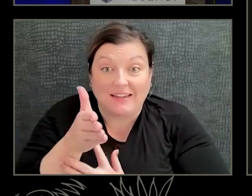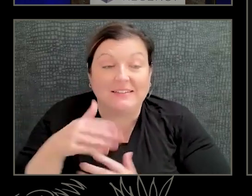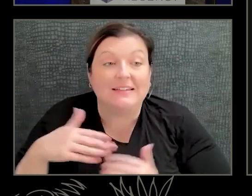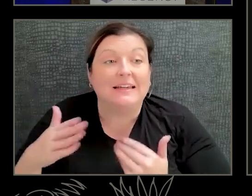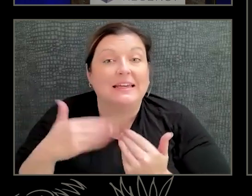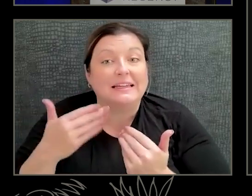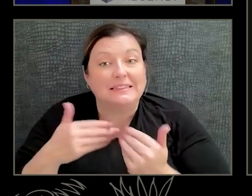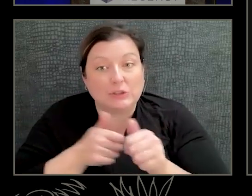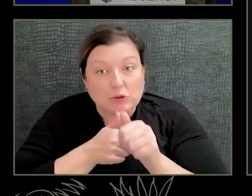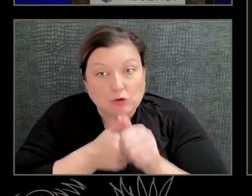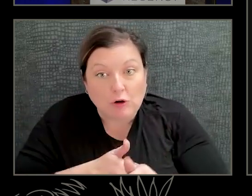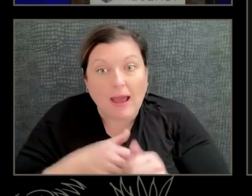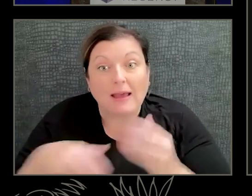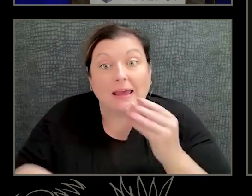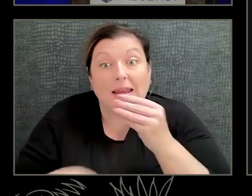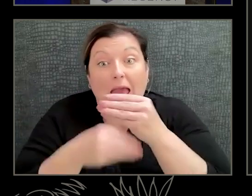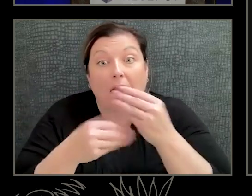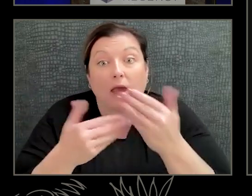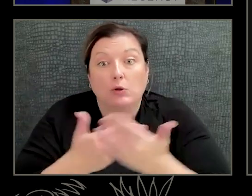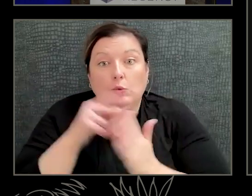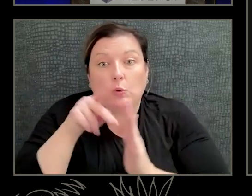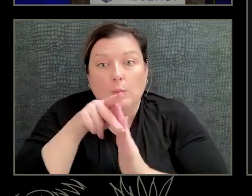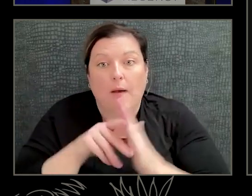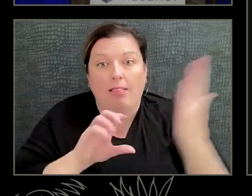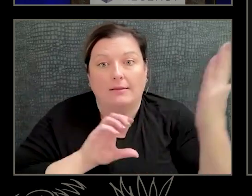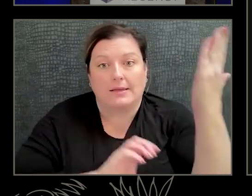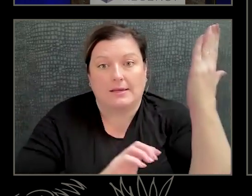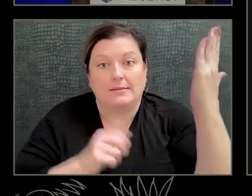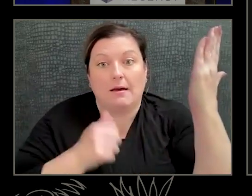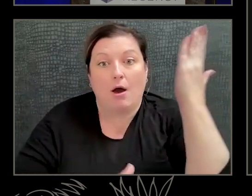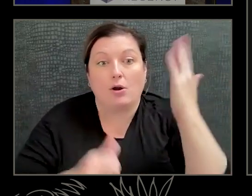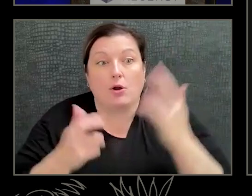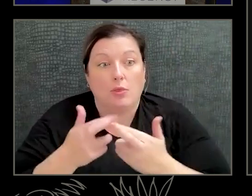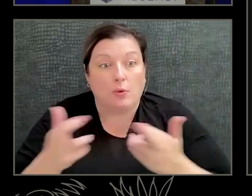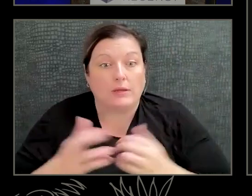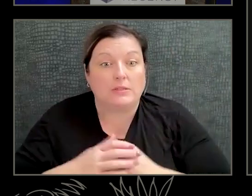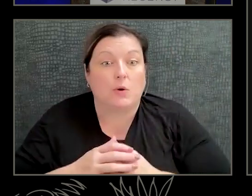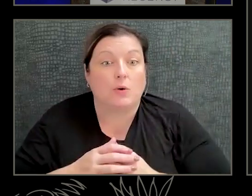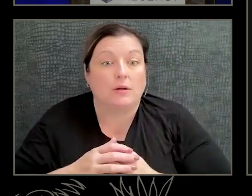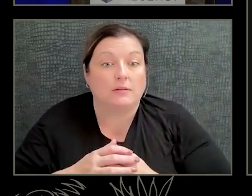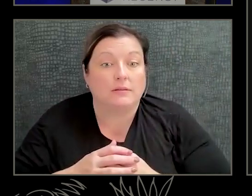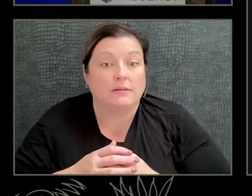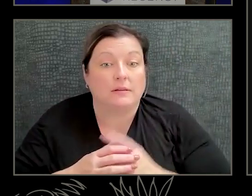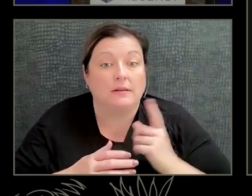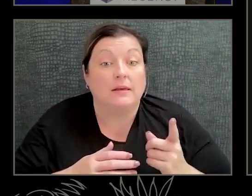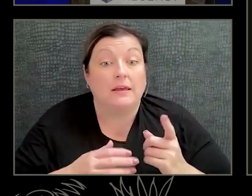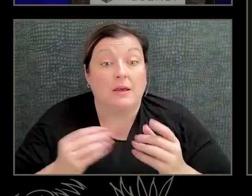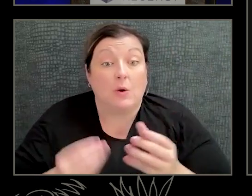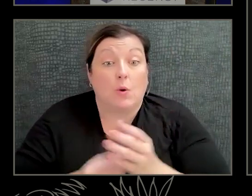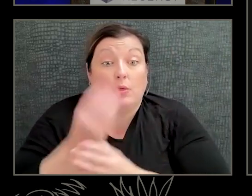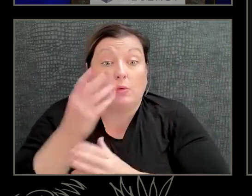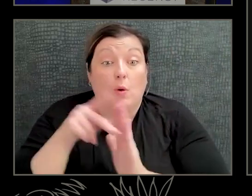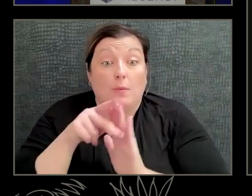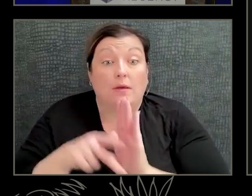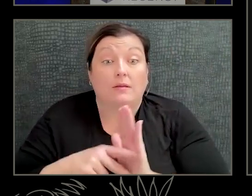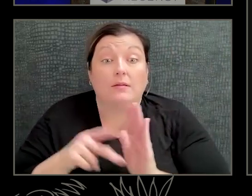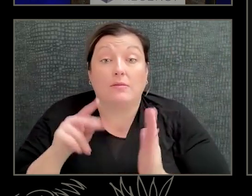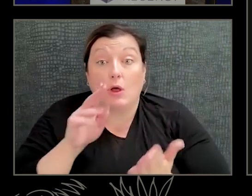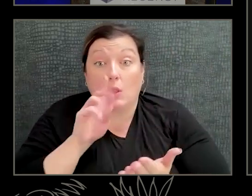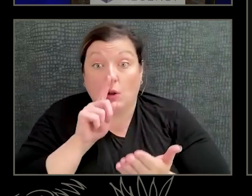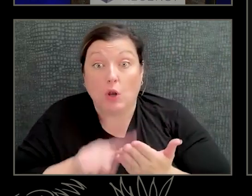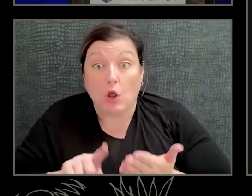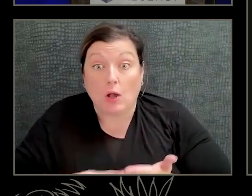to track and add new policies under a particular resource. And even with growing policies, the lookup time is going to remain constant.